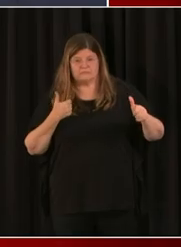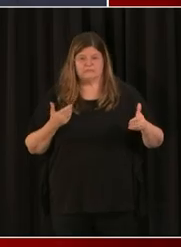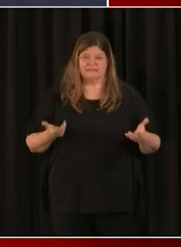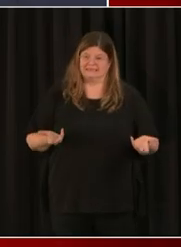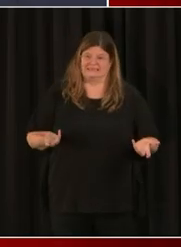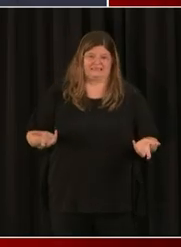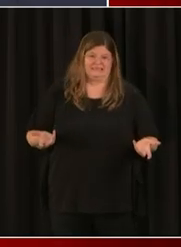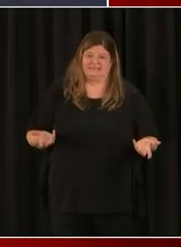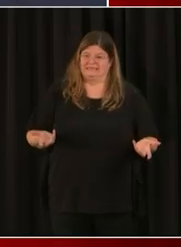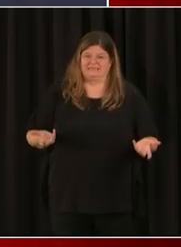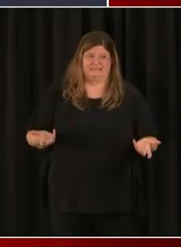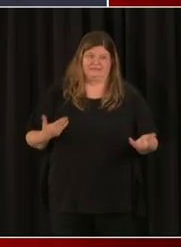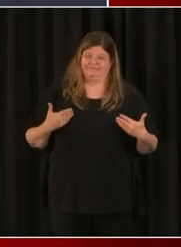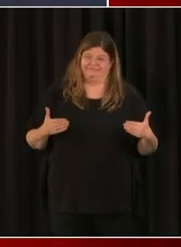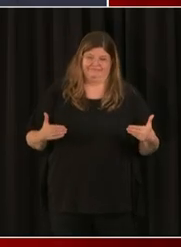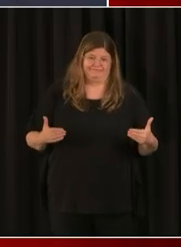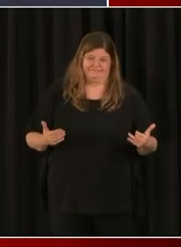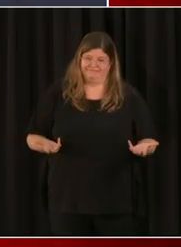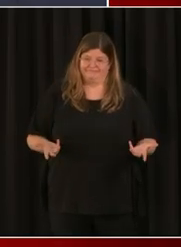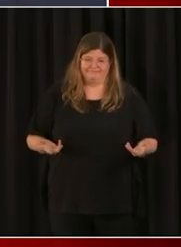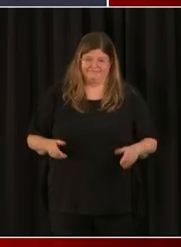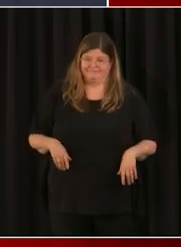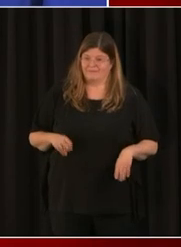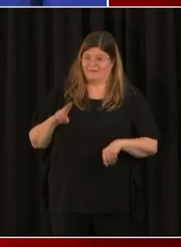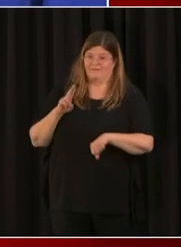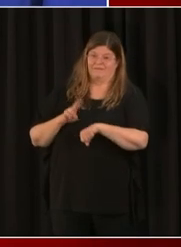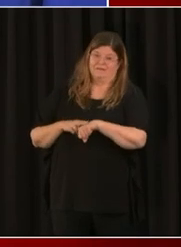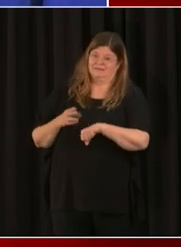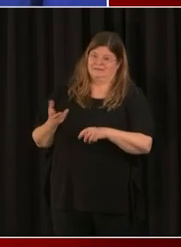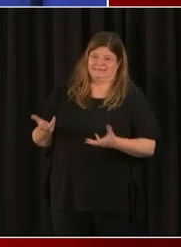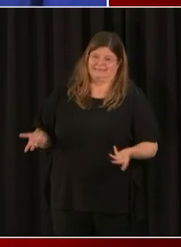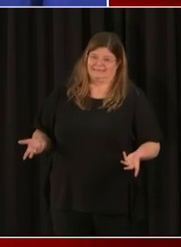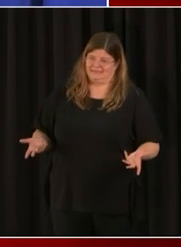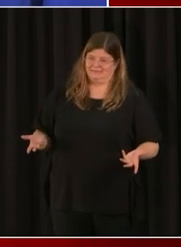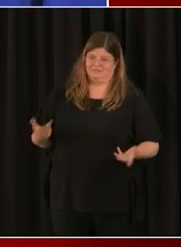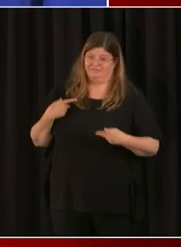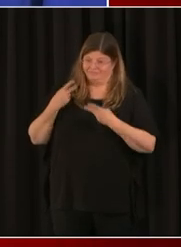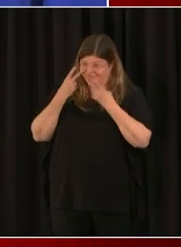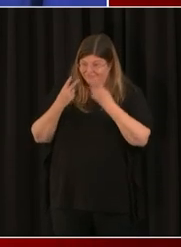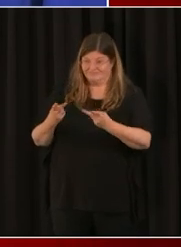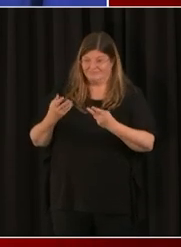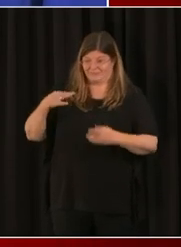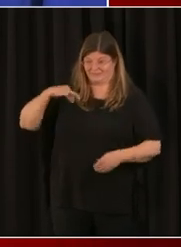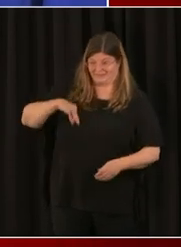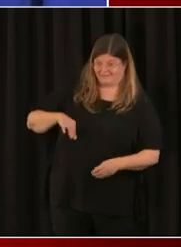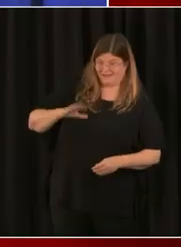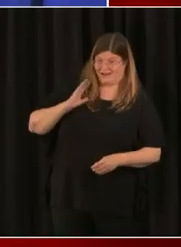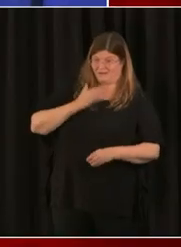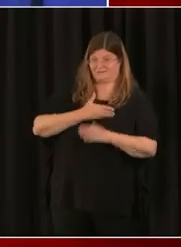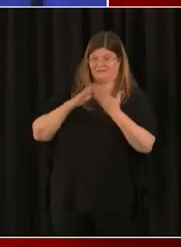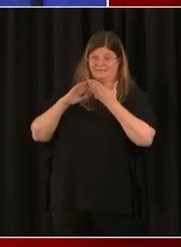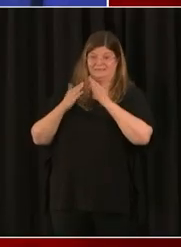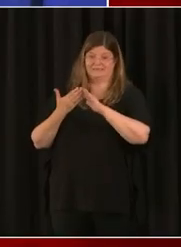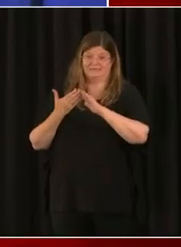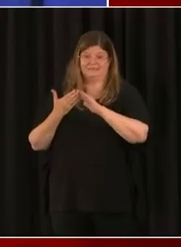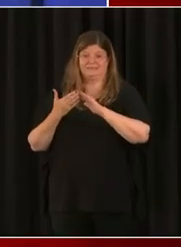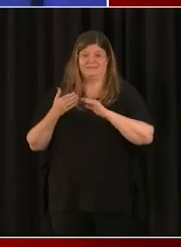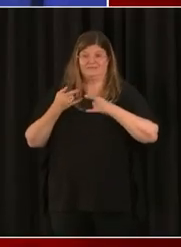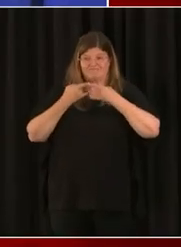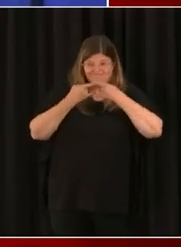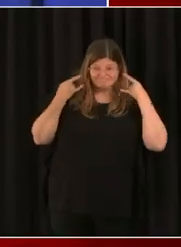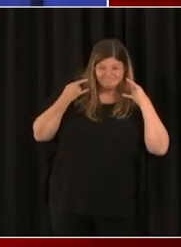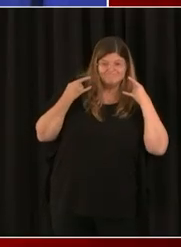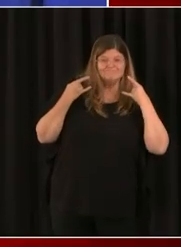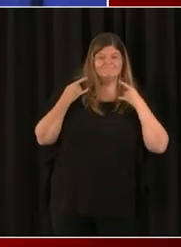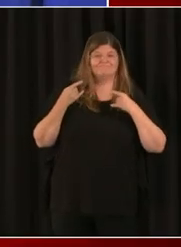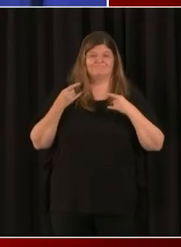No. We, of course, we have seen the benefit in our city of